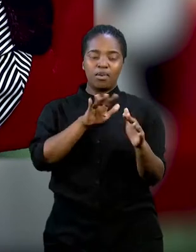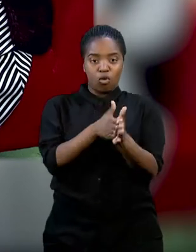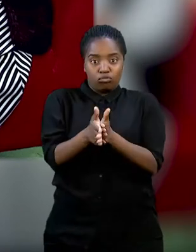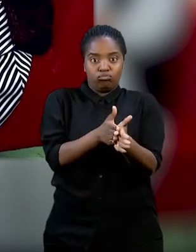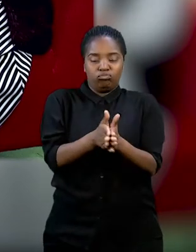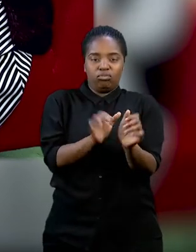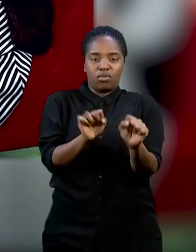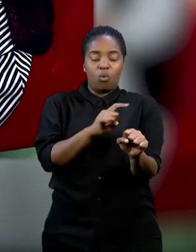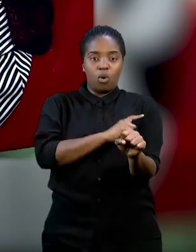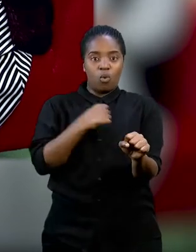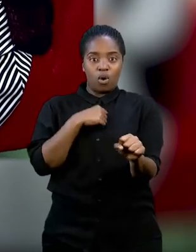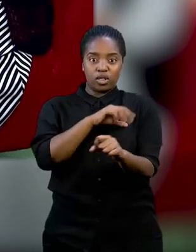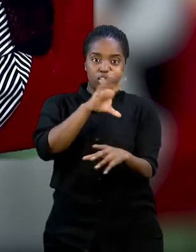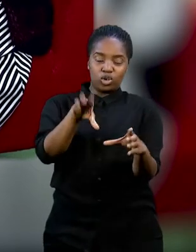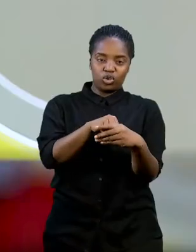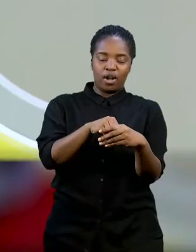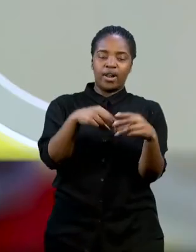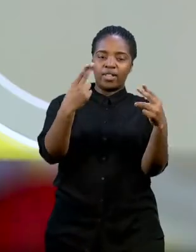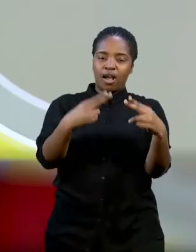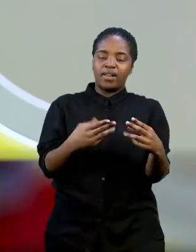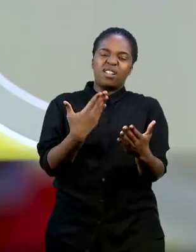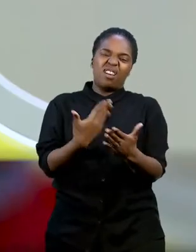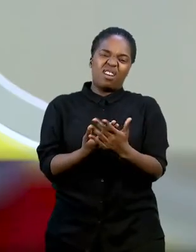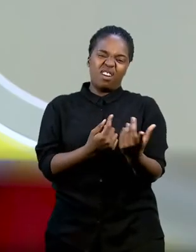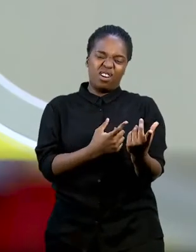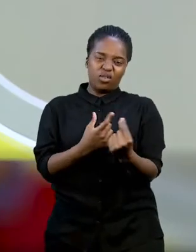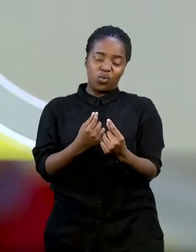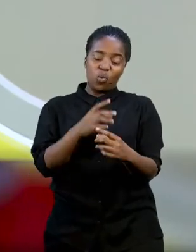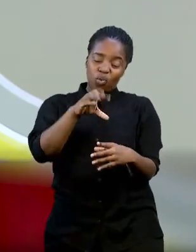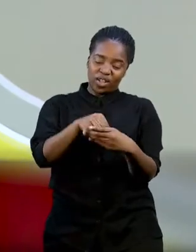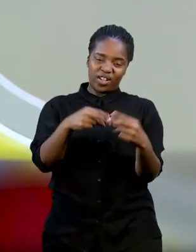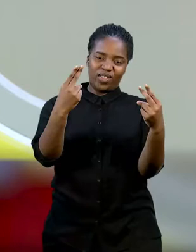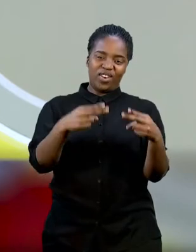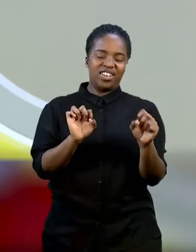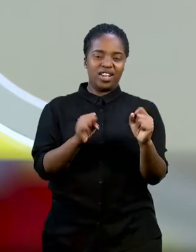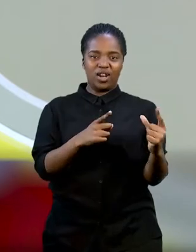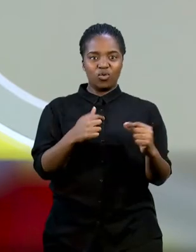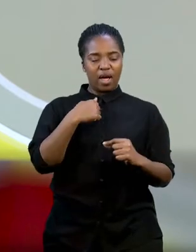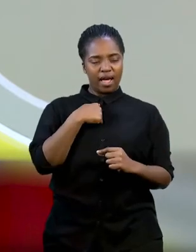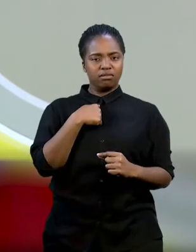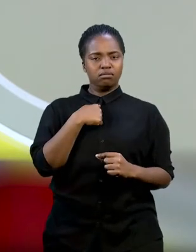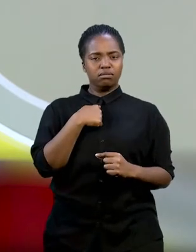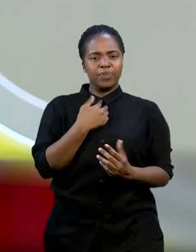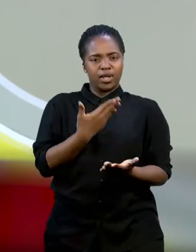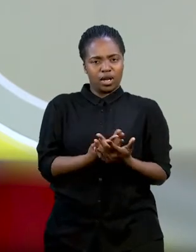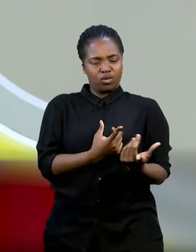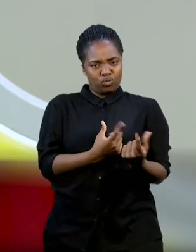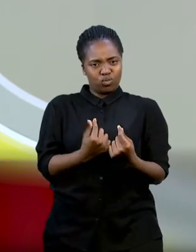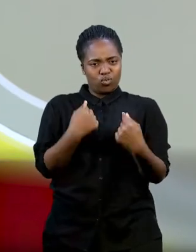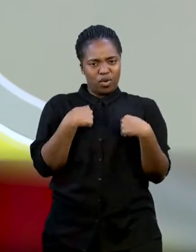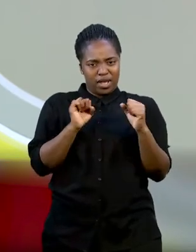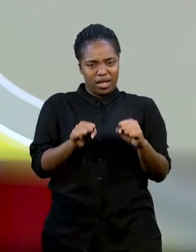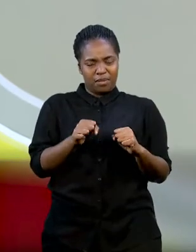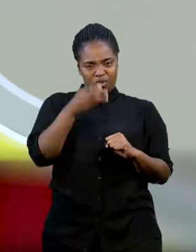tlo encourage ba bang hore le bona when they want to join the arts ba ye ho the arts, even liberty within the arts ba be le that thing ya hore what's working